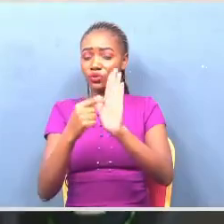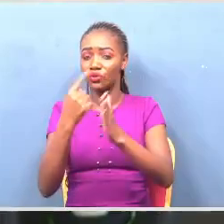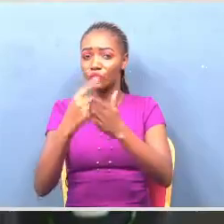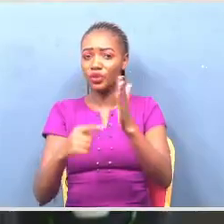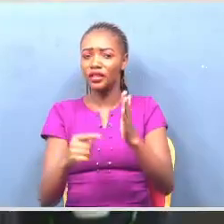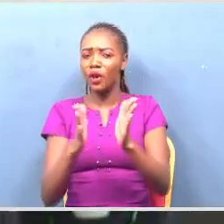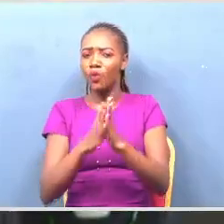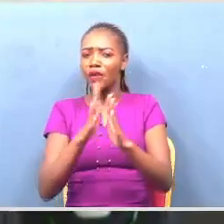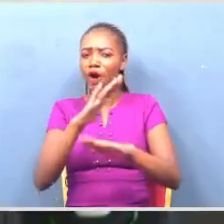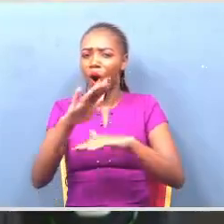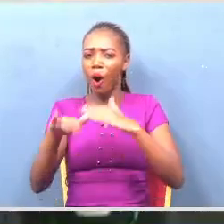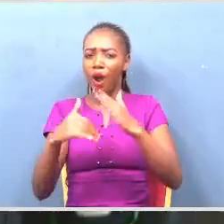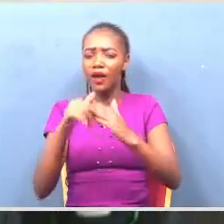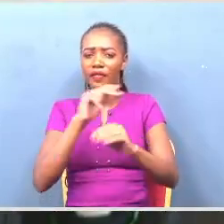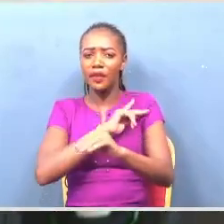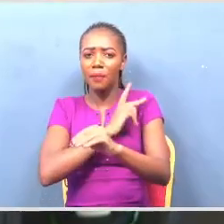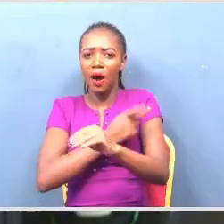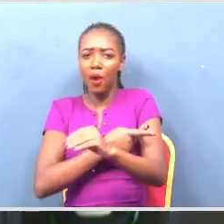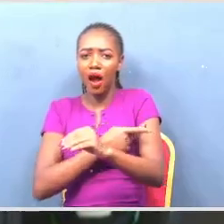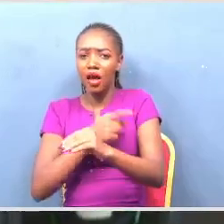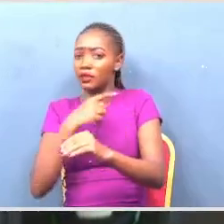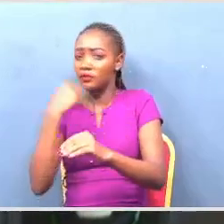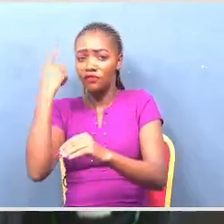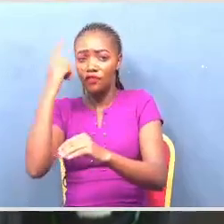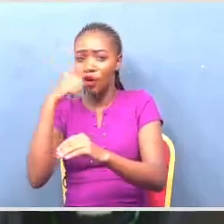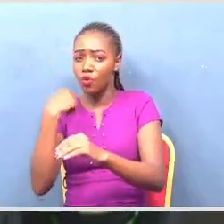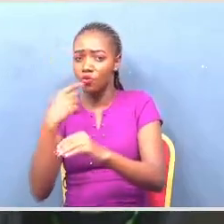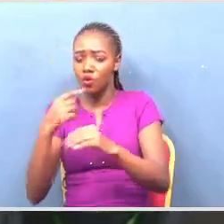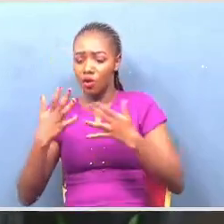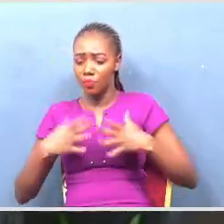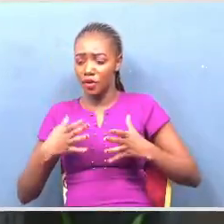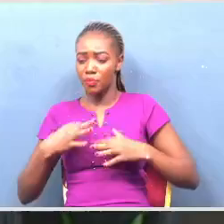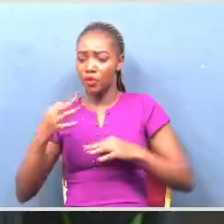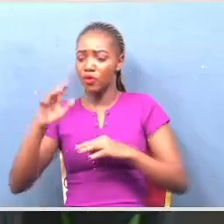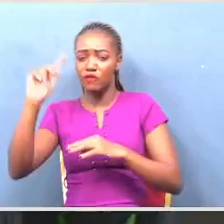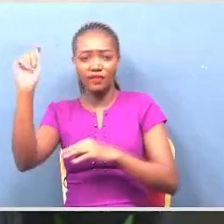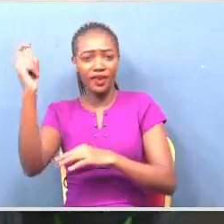power belong to the people of Kenya.